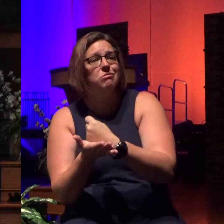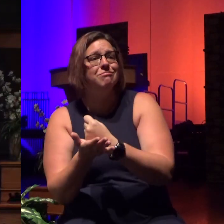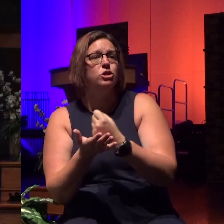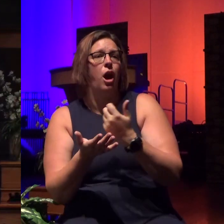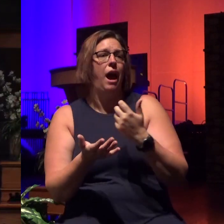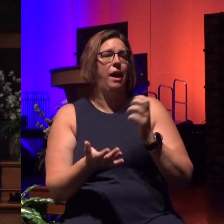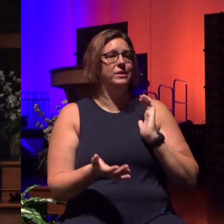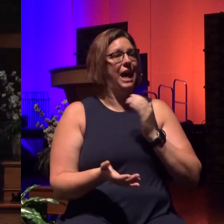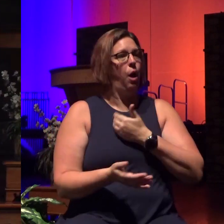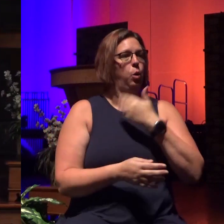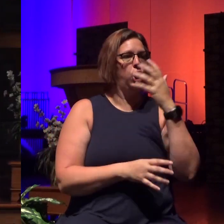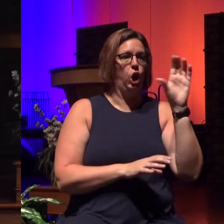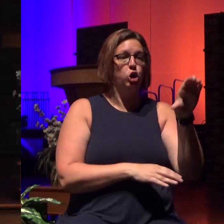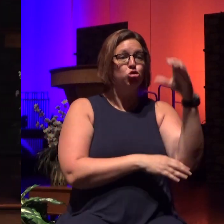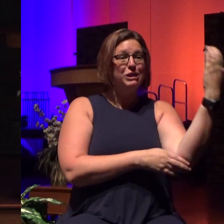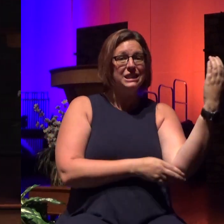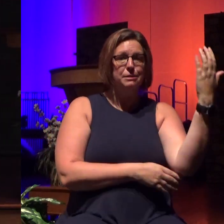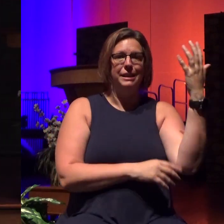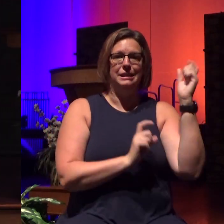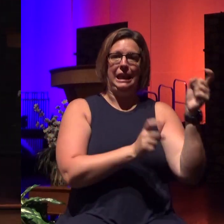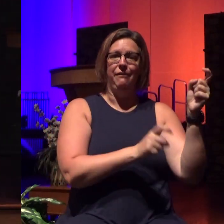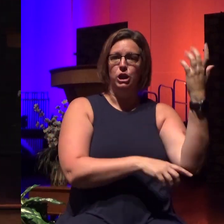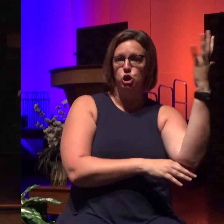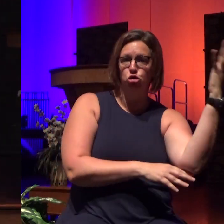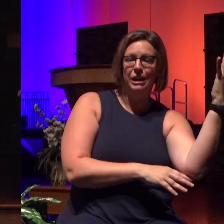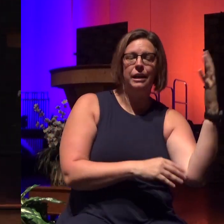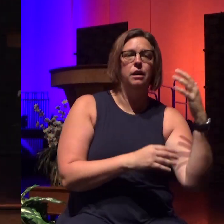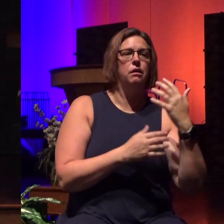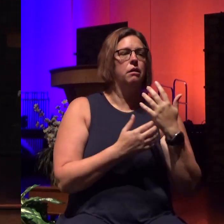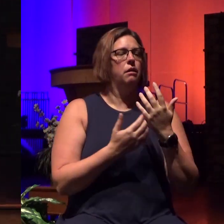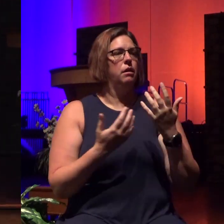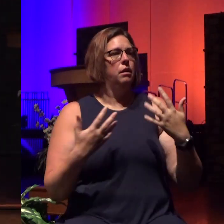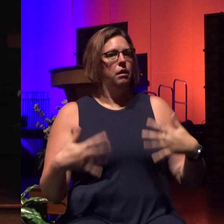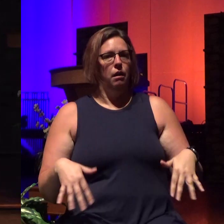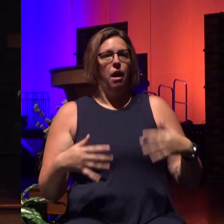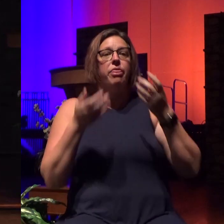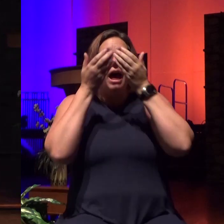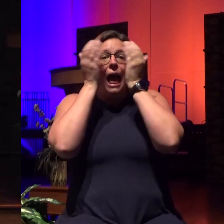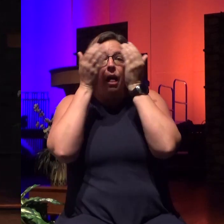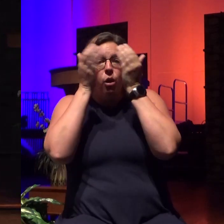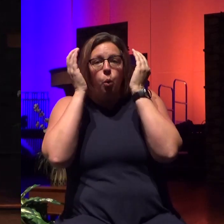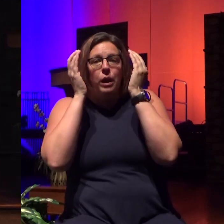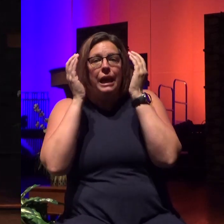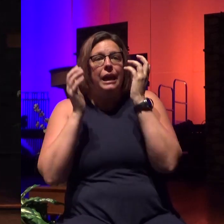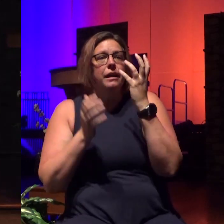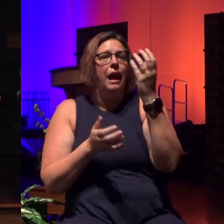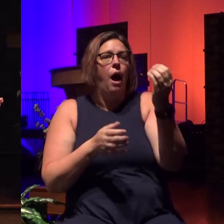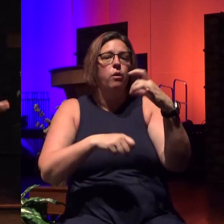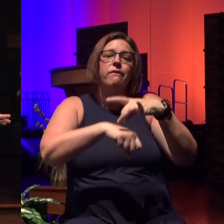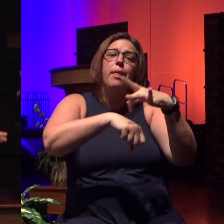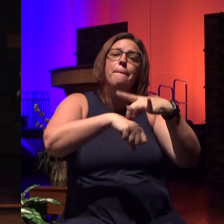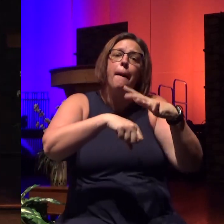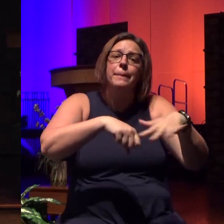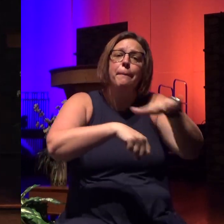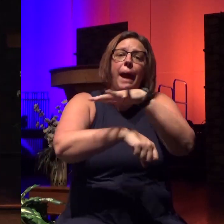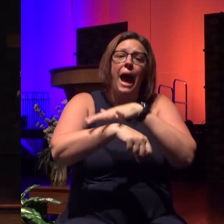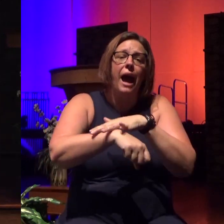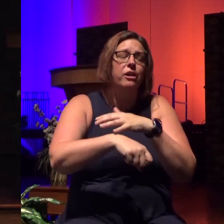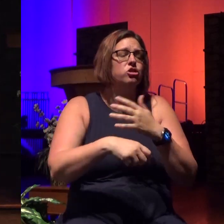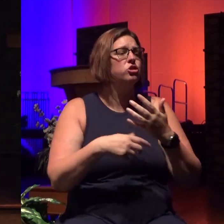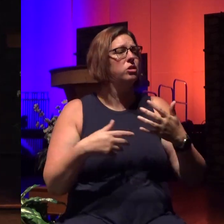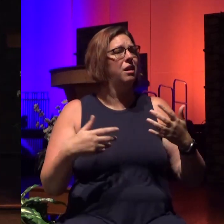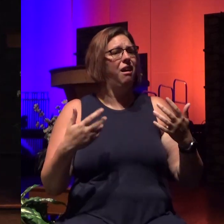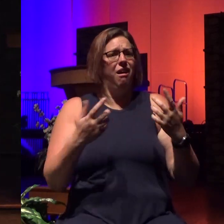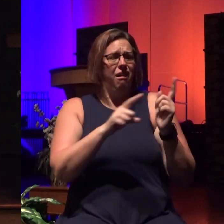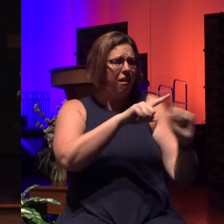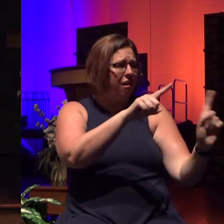giving trees at Christmas and the wonderful work we do in Halloween out in the pumpkin patch for Habitat, and